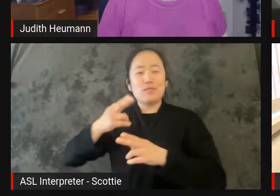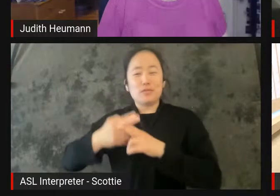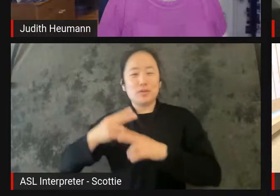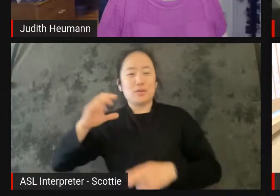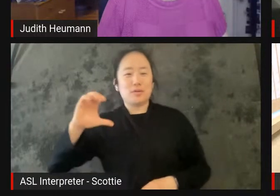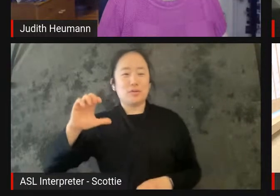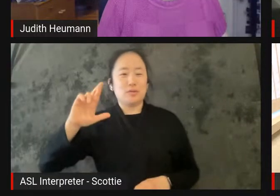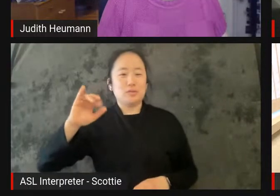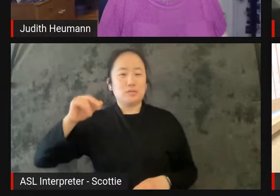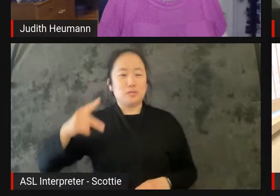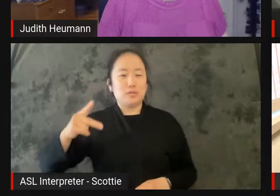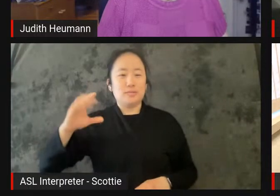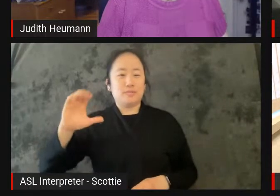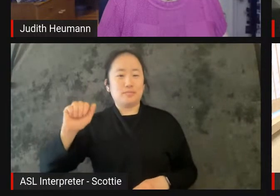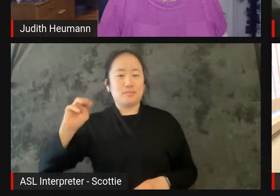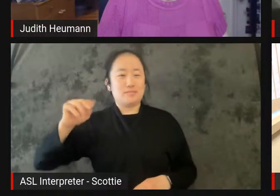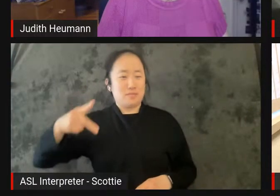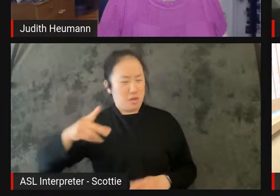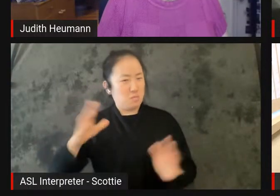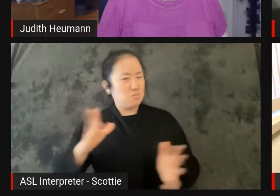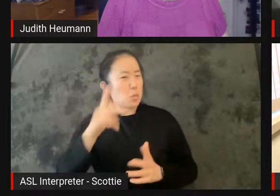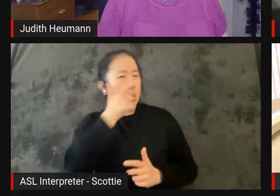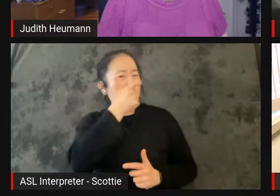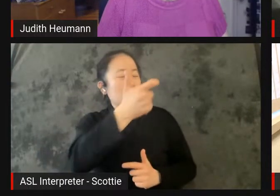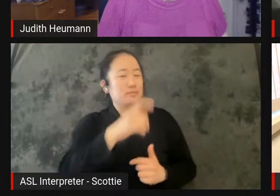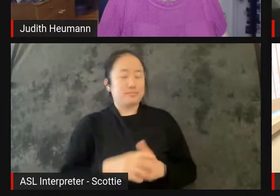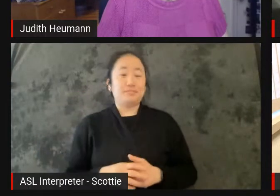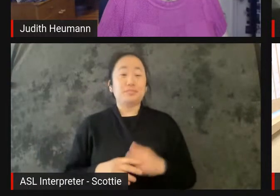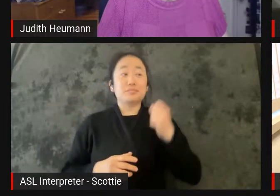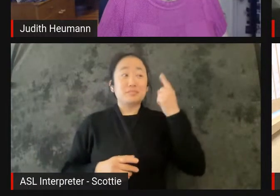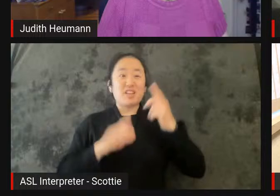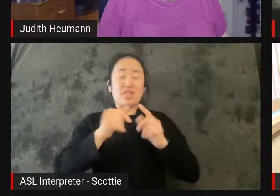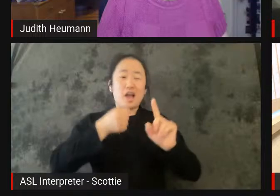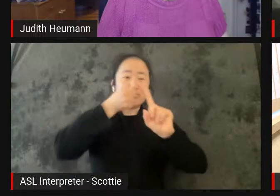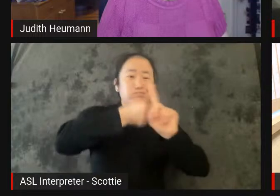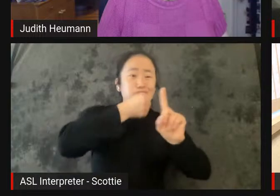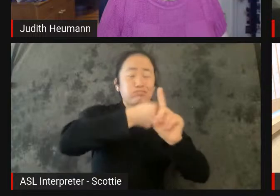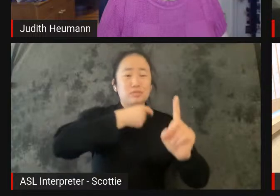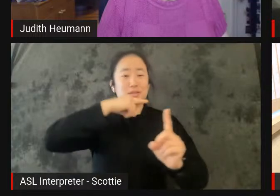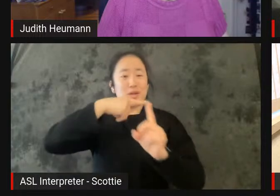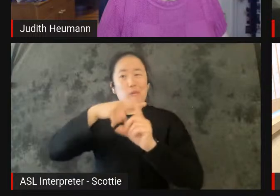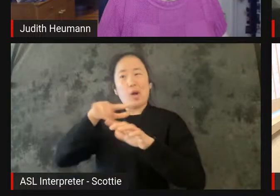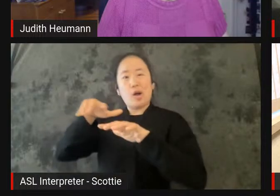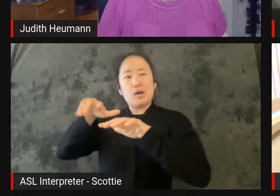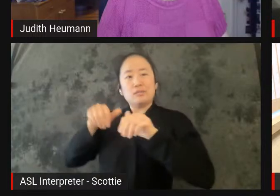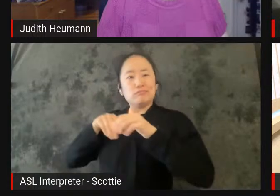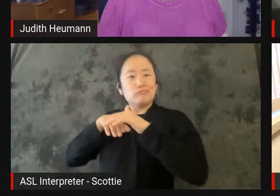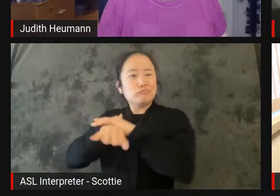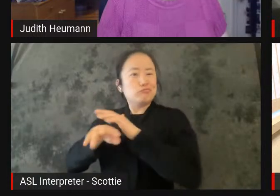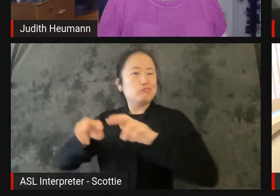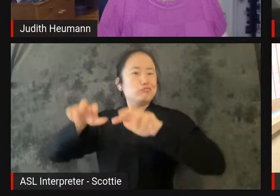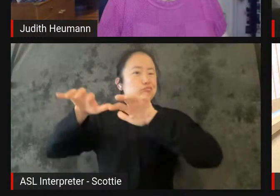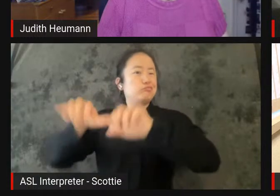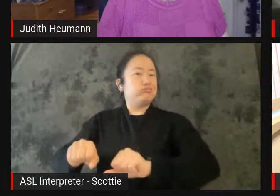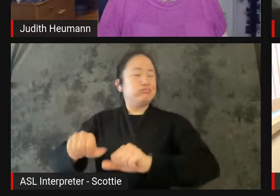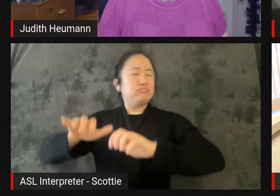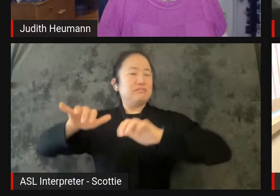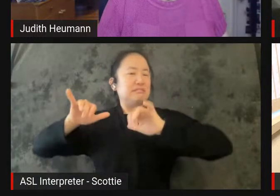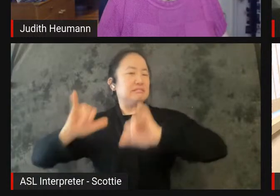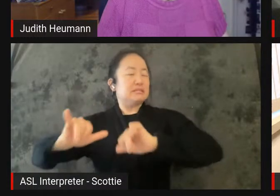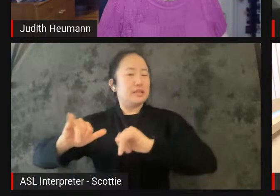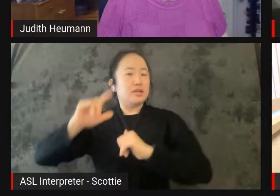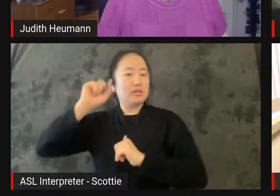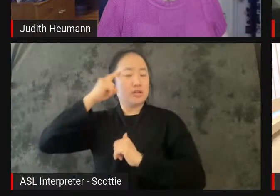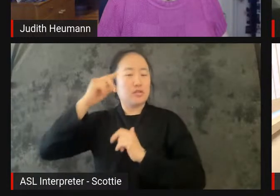That advocacy, including the takeover of a government building for over 3 weeks and many other creative actions, was